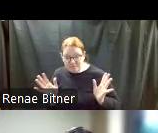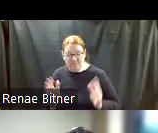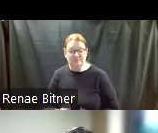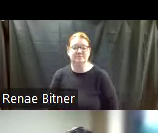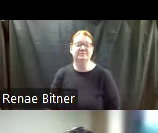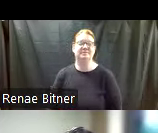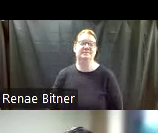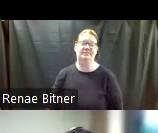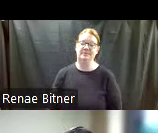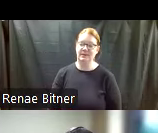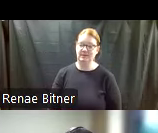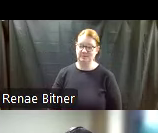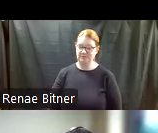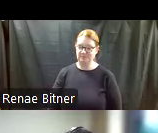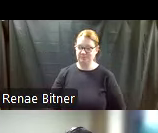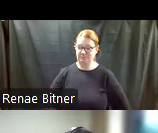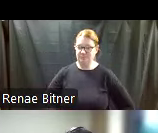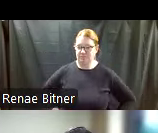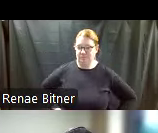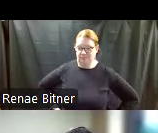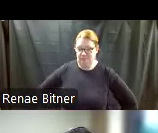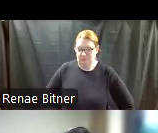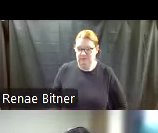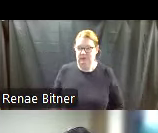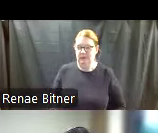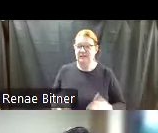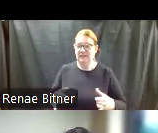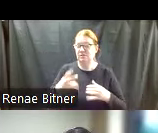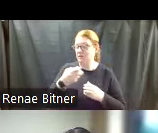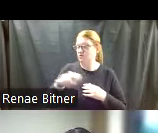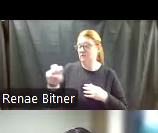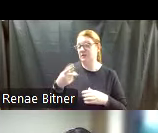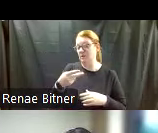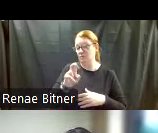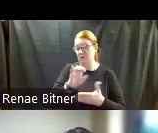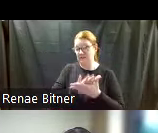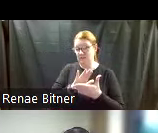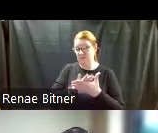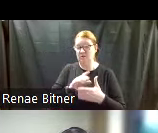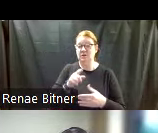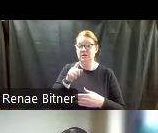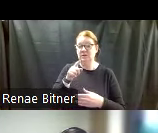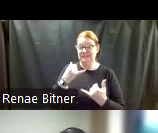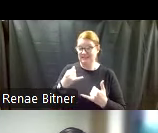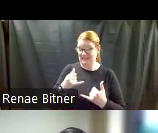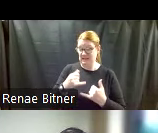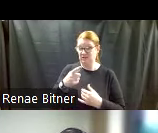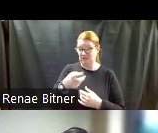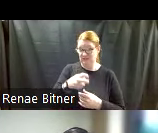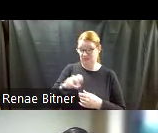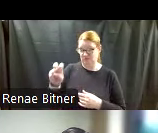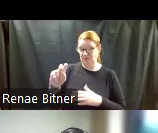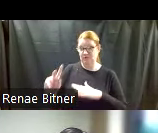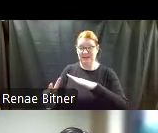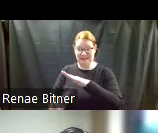Um, Let's see. And then as we went on transitioning to preschool, so Grace is actually in the middle of transitioning to